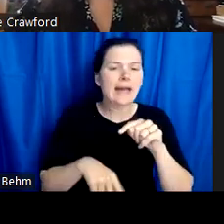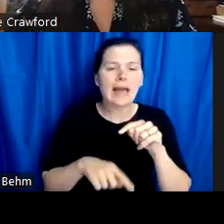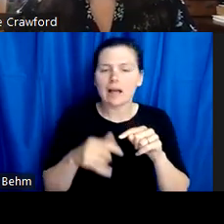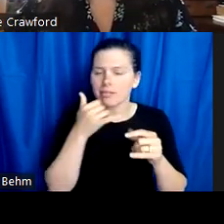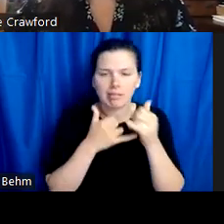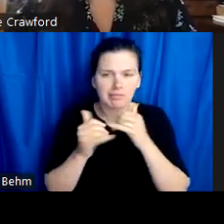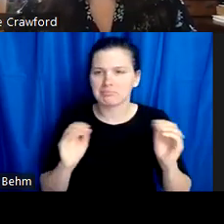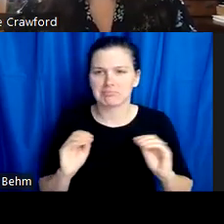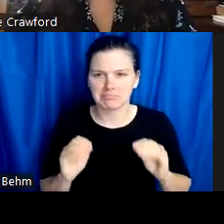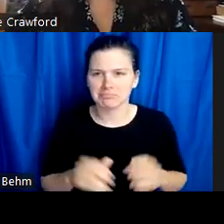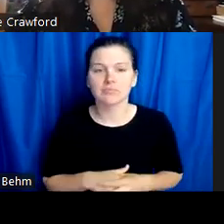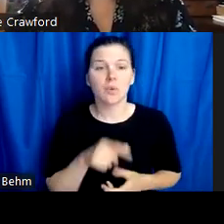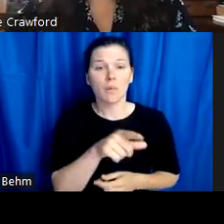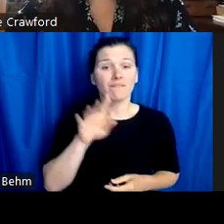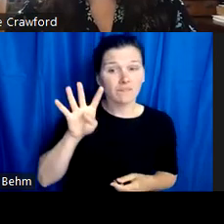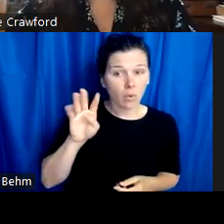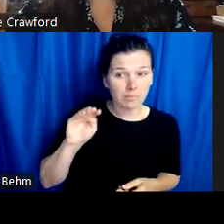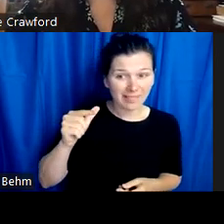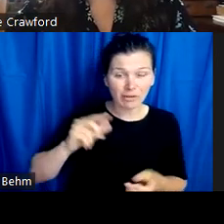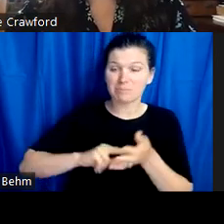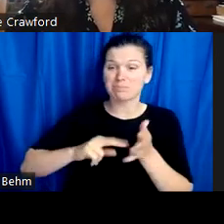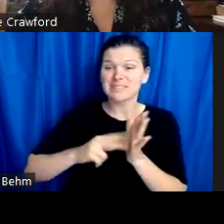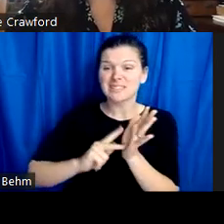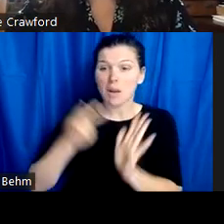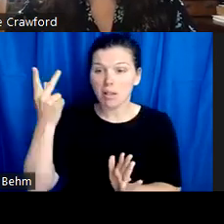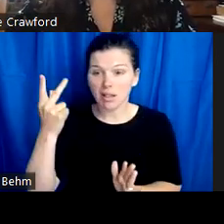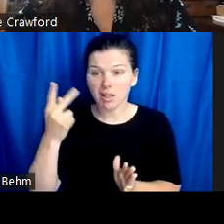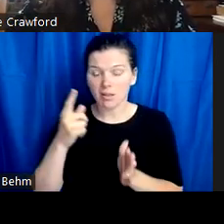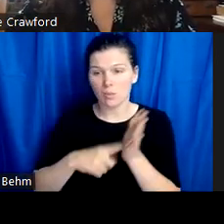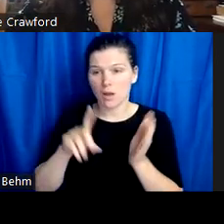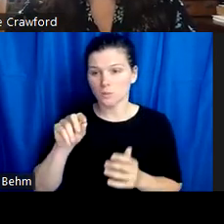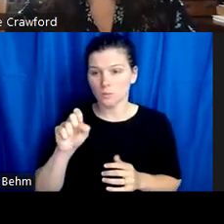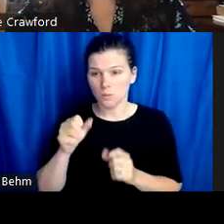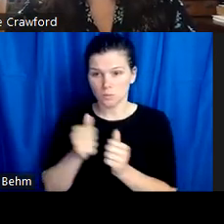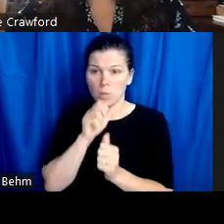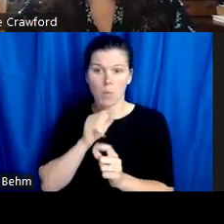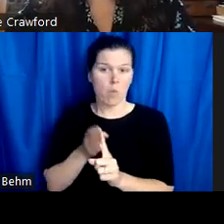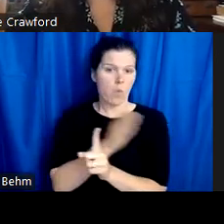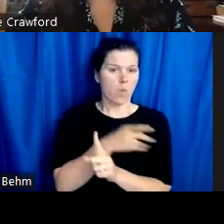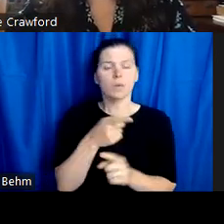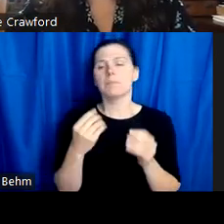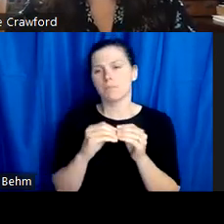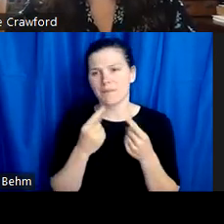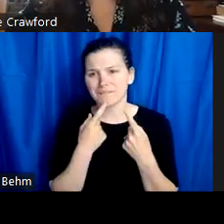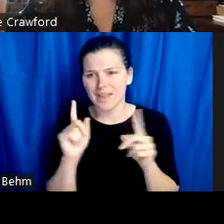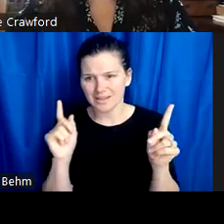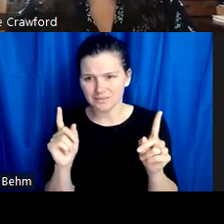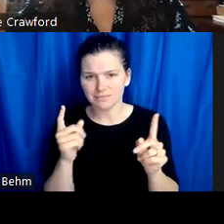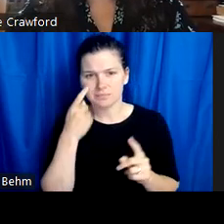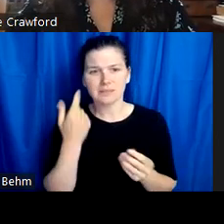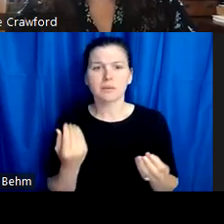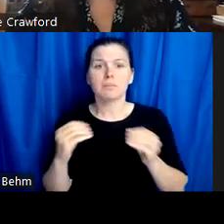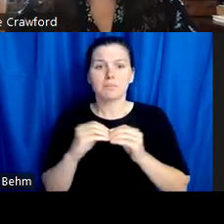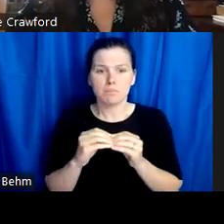milligrams. So right off the top, that's double the dose you were getting with the old one, which they found to be much more effective, especially since there's more fentanyl coming